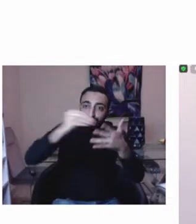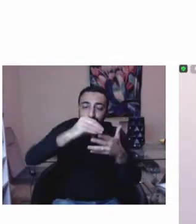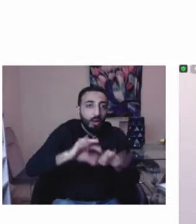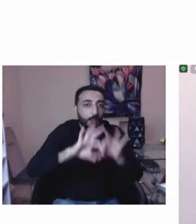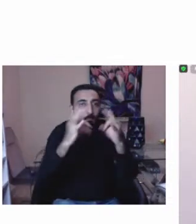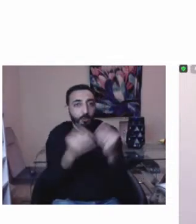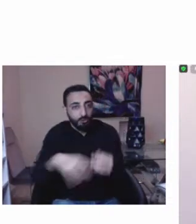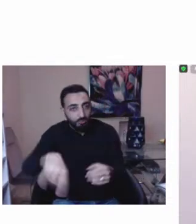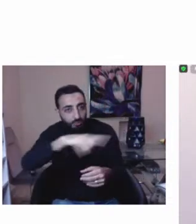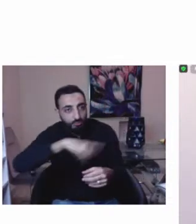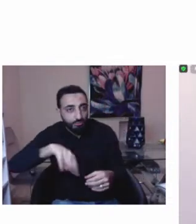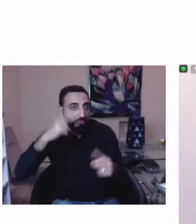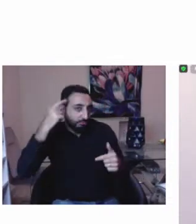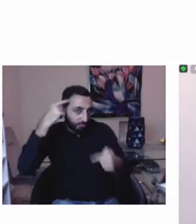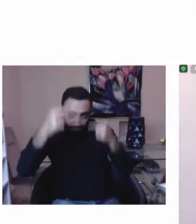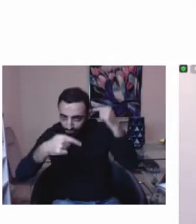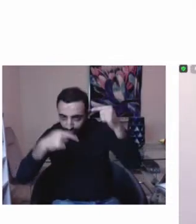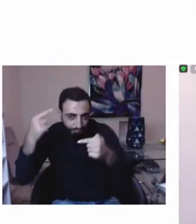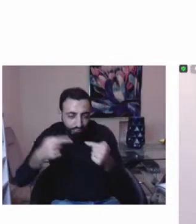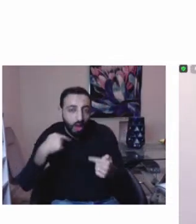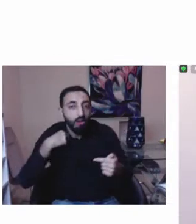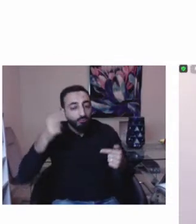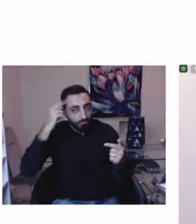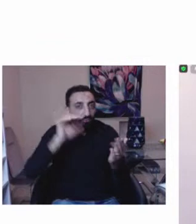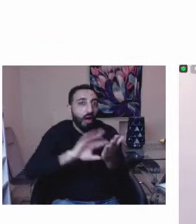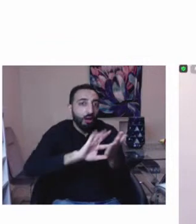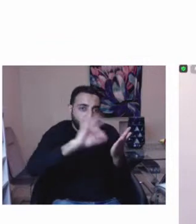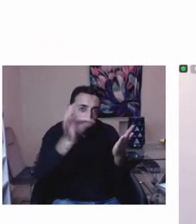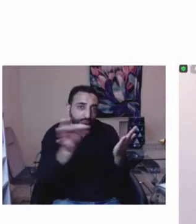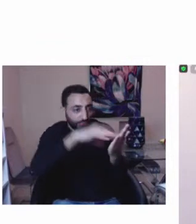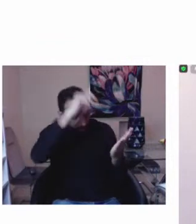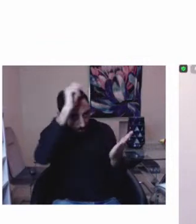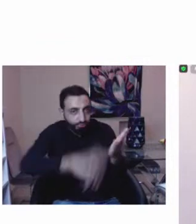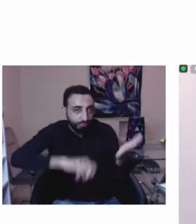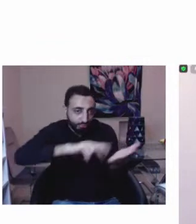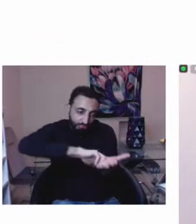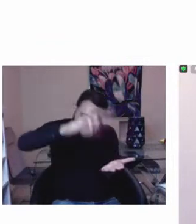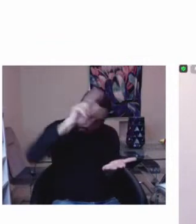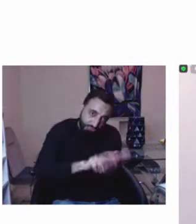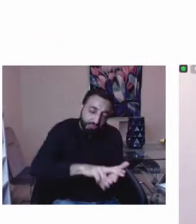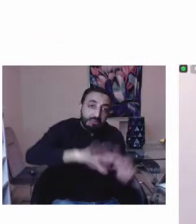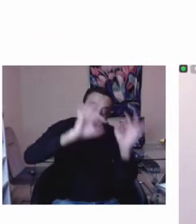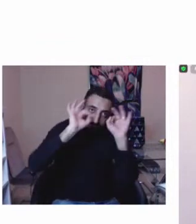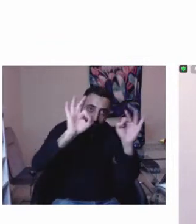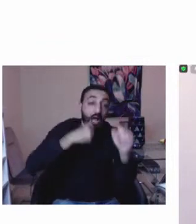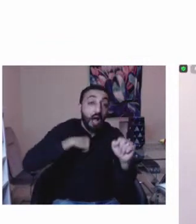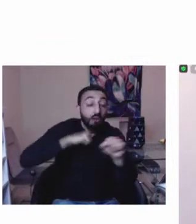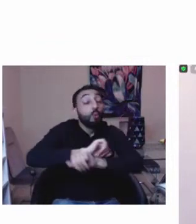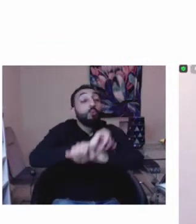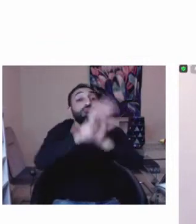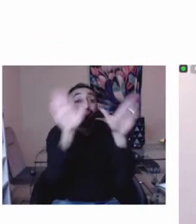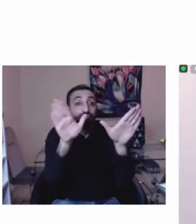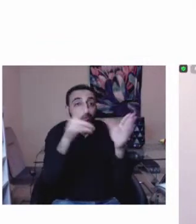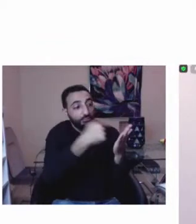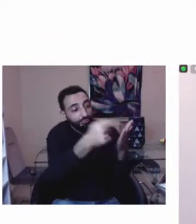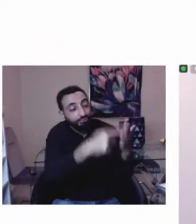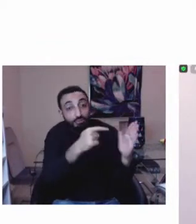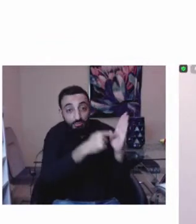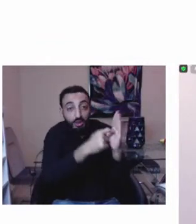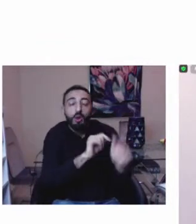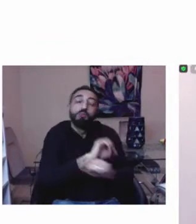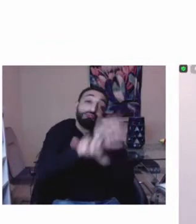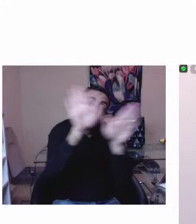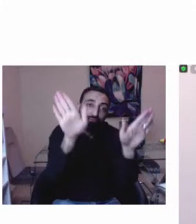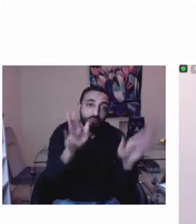accountability, transparency, and build sustainable support mechanisms. For doing this, we need